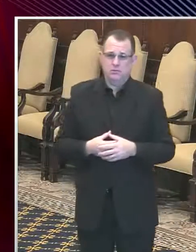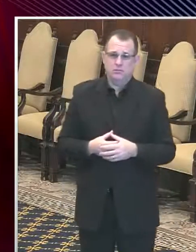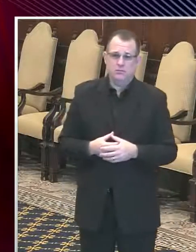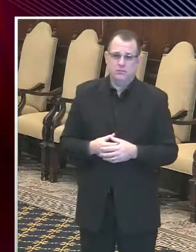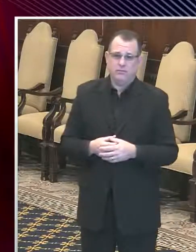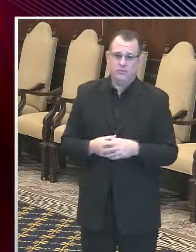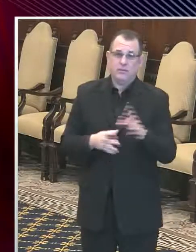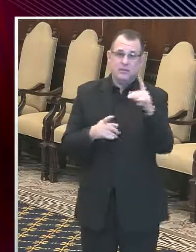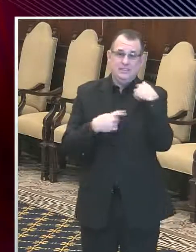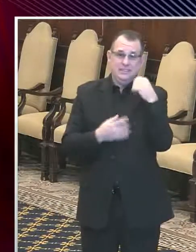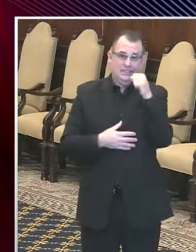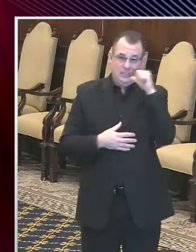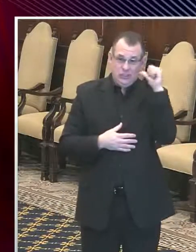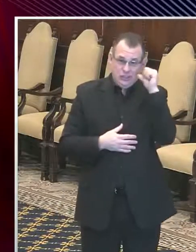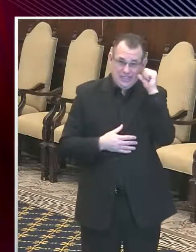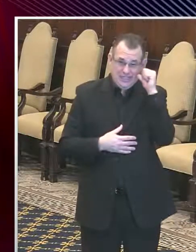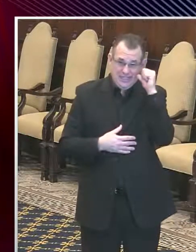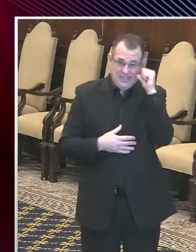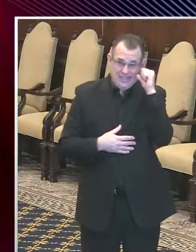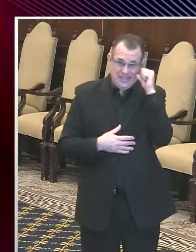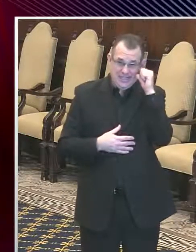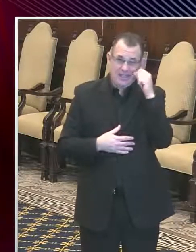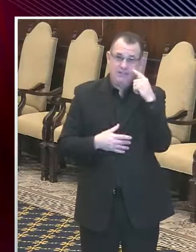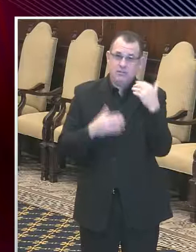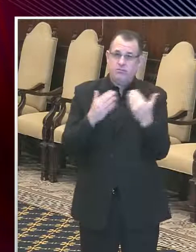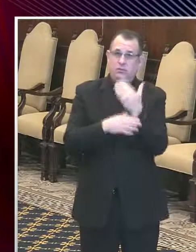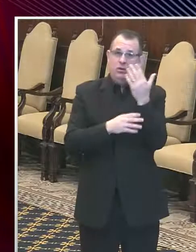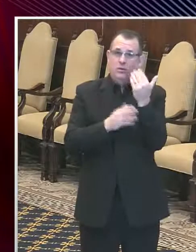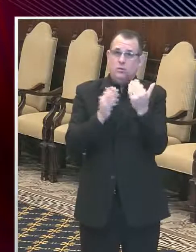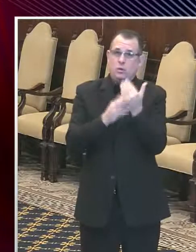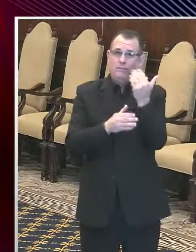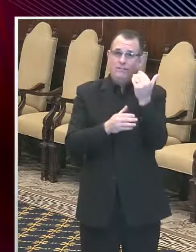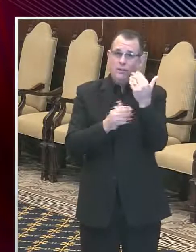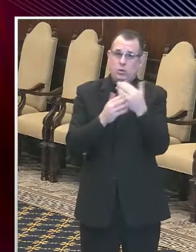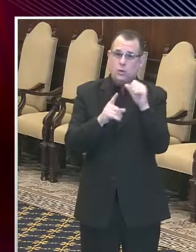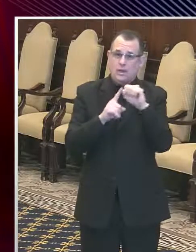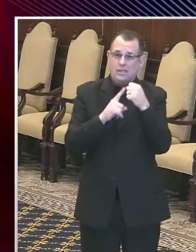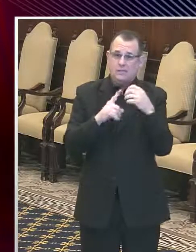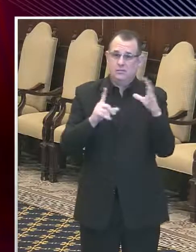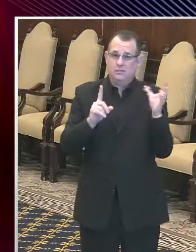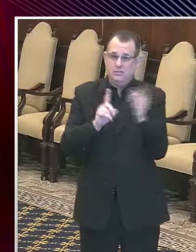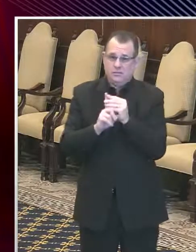had 615 new cases reported to the health department, bringing us to a total of